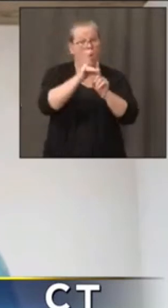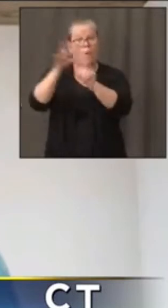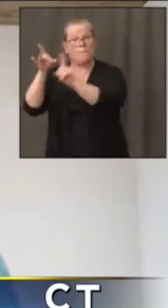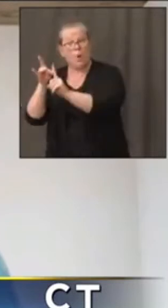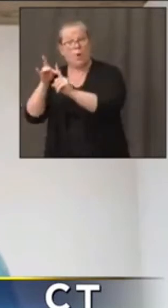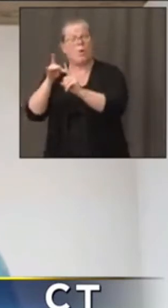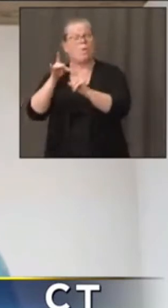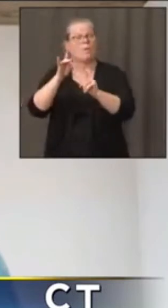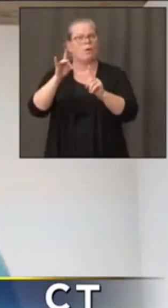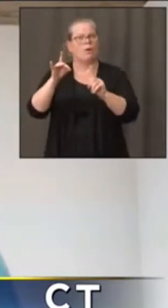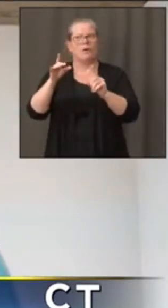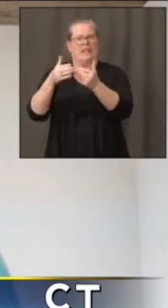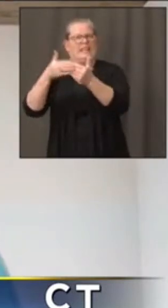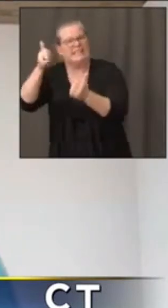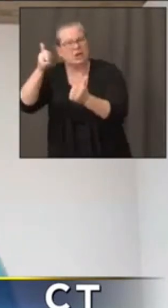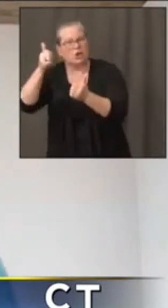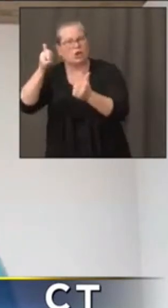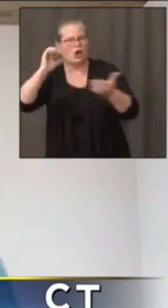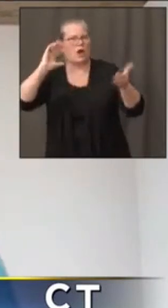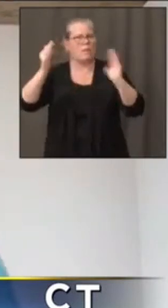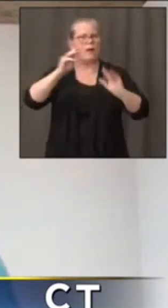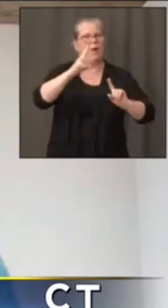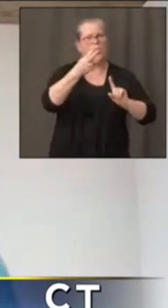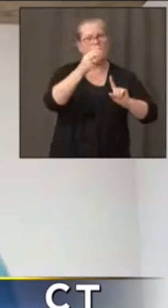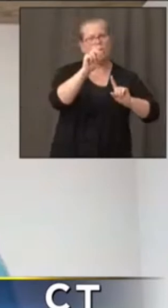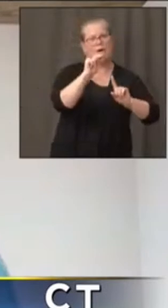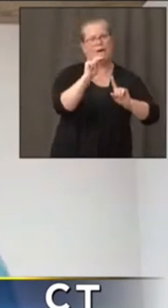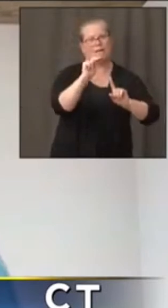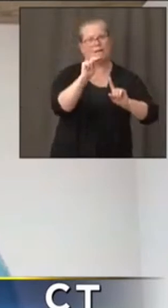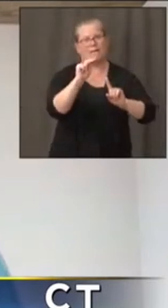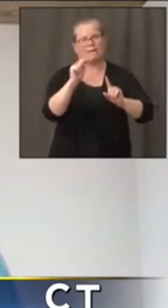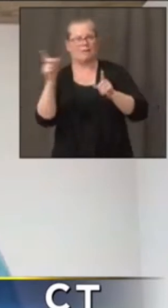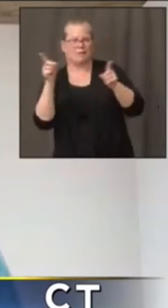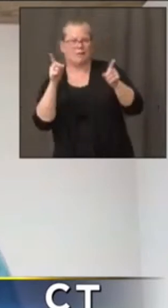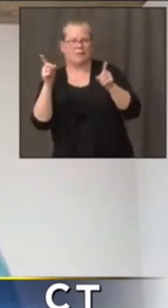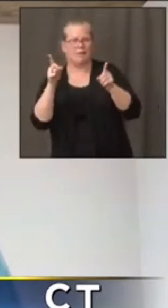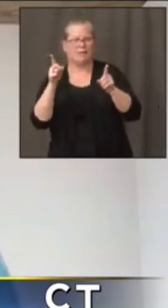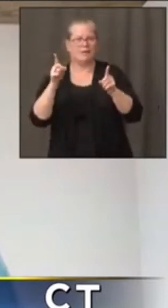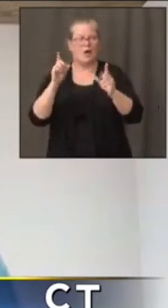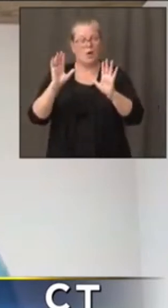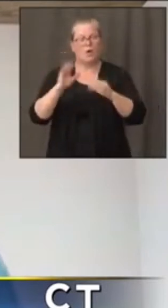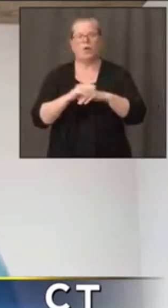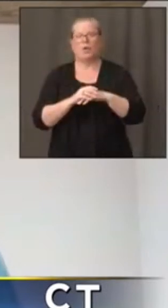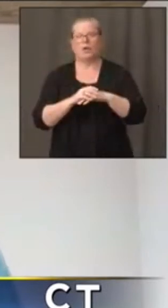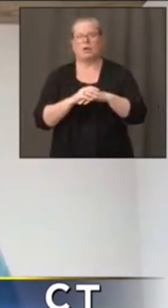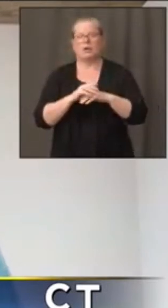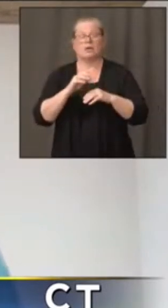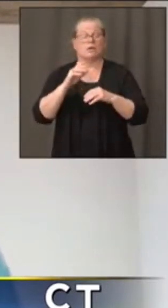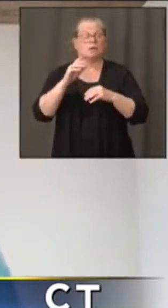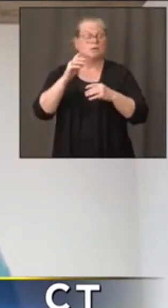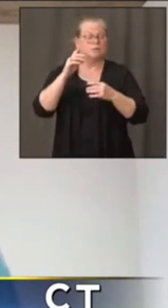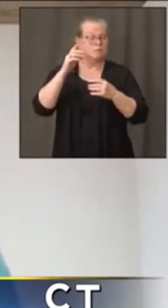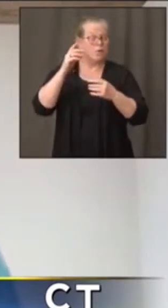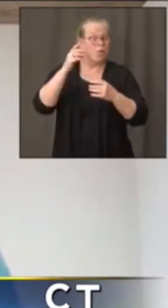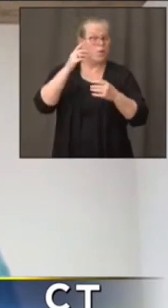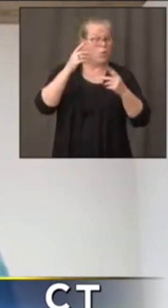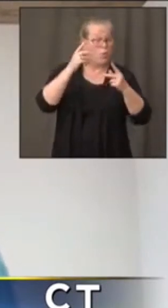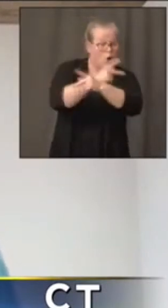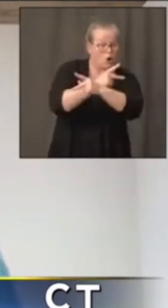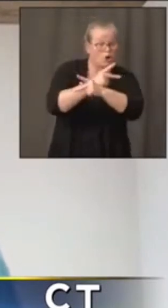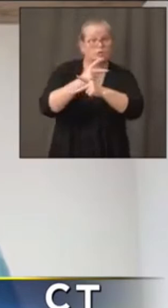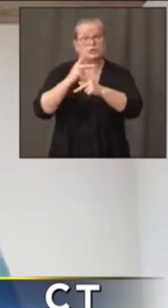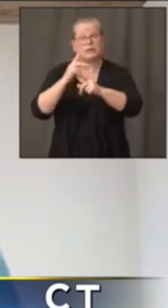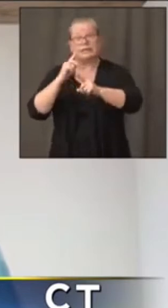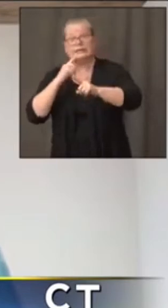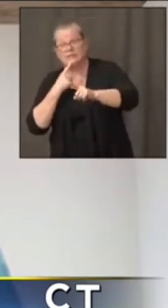more that the illness it causes any more or less severe but it is more easily transmitted from